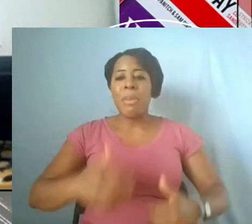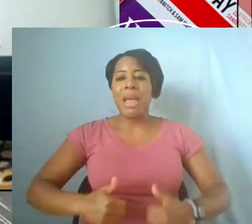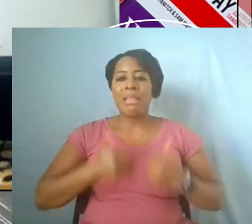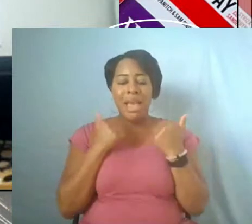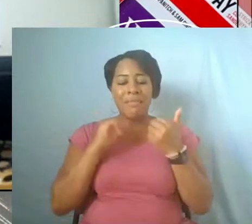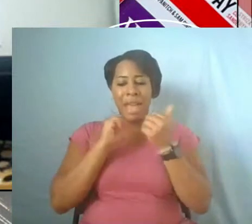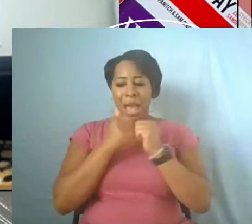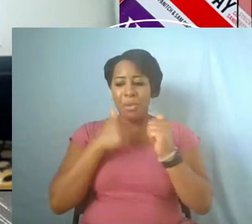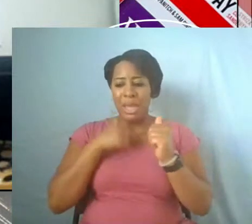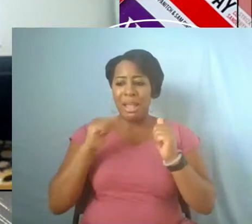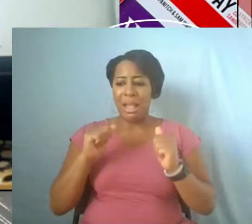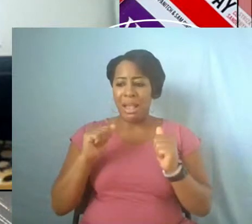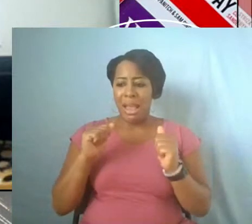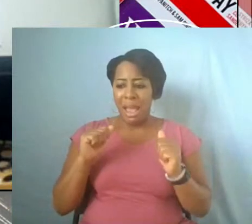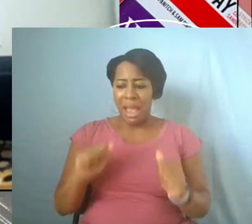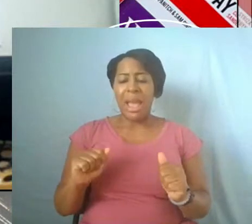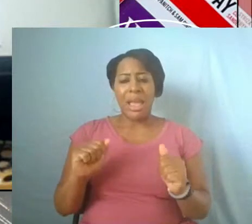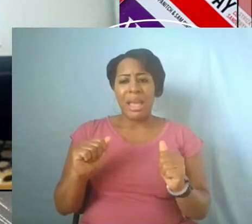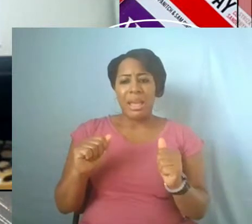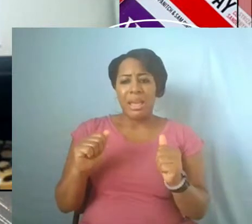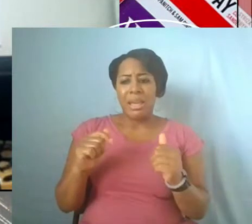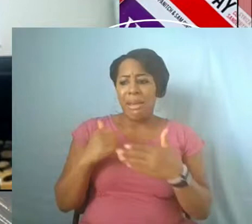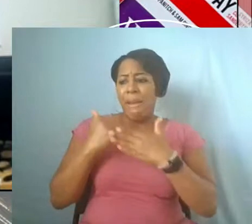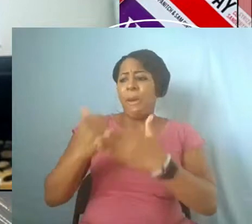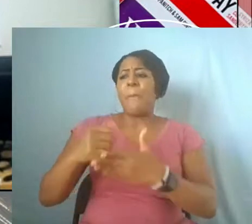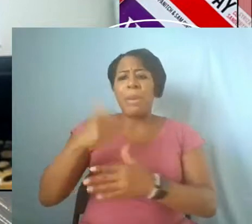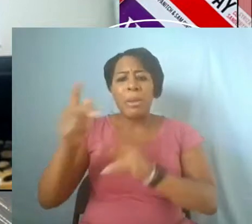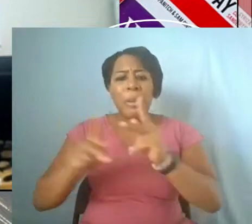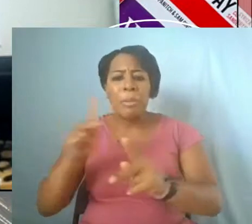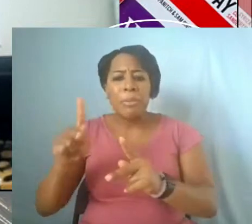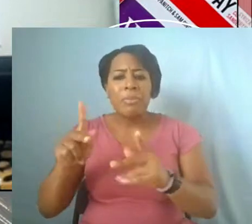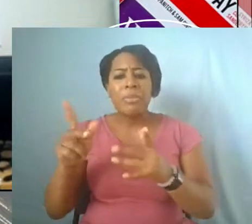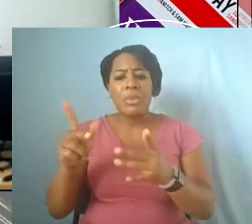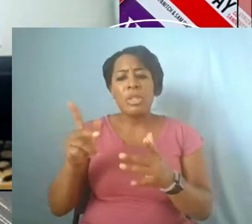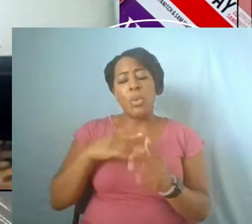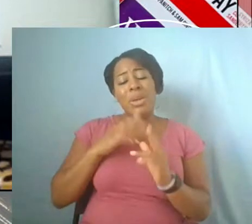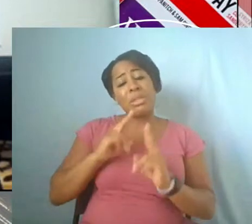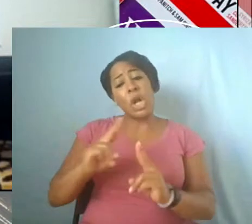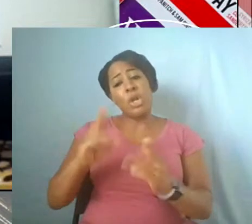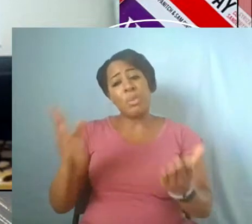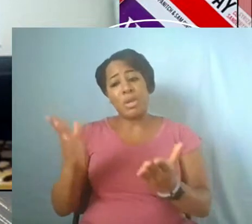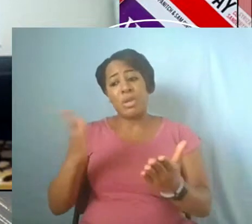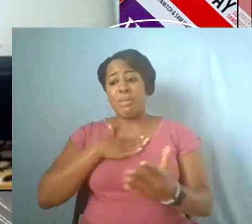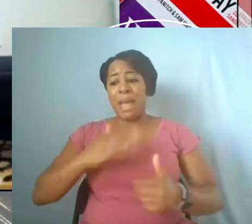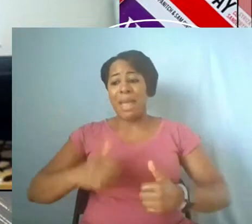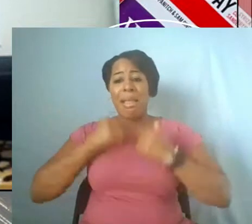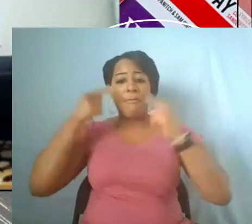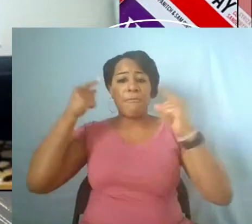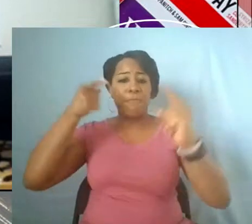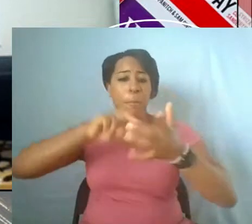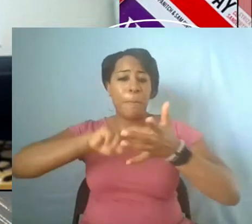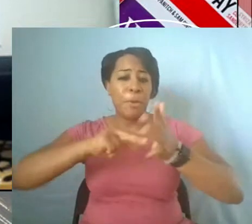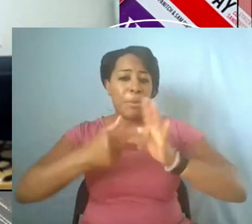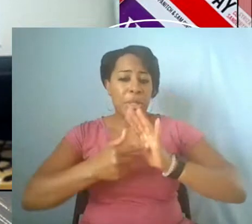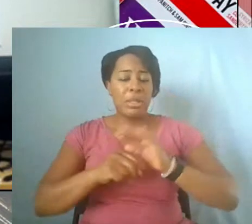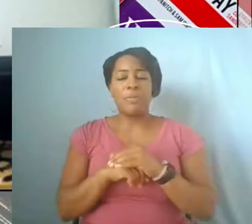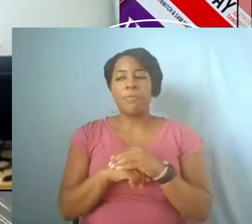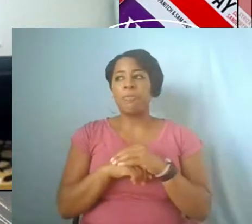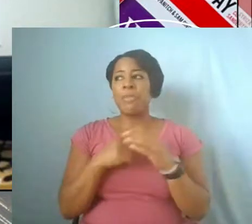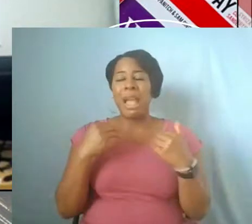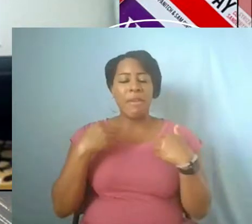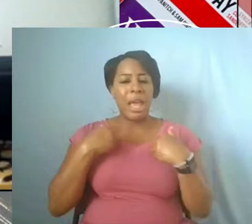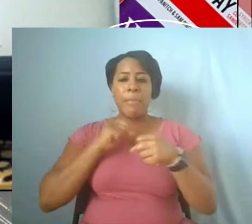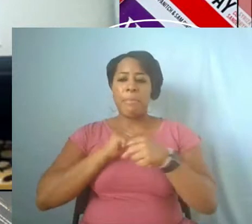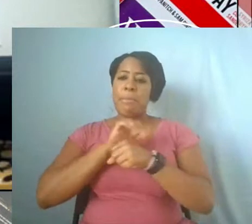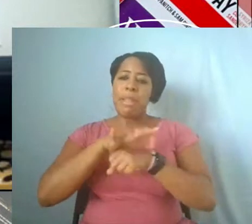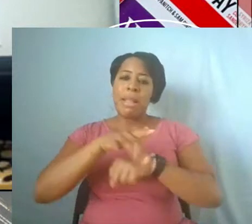be here. This is my life purpose, and so I've had plenty of time to think about this, and I've had